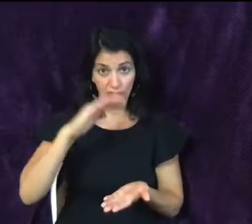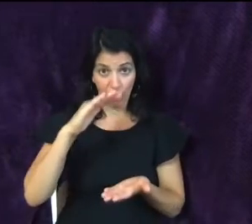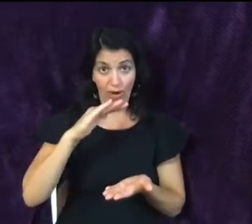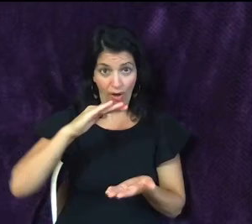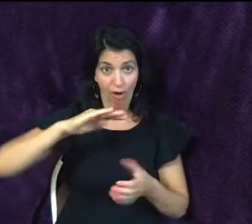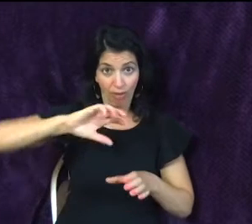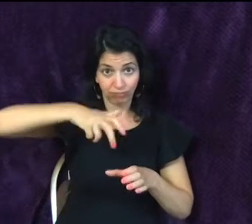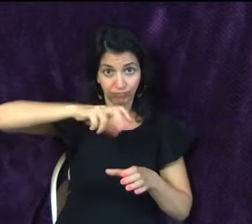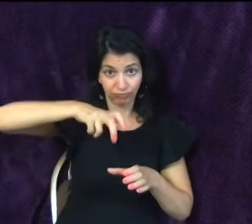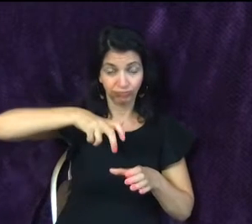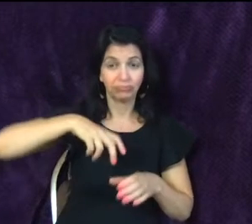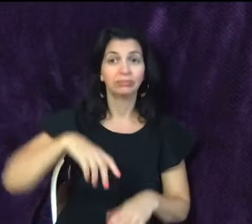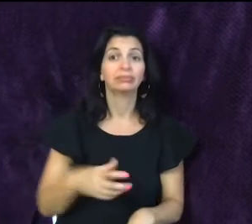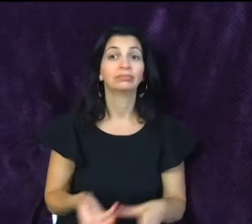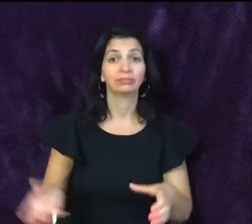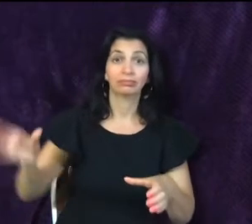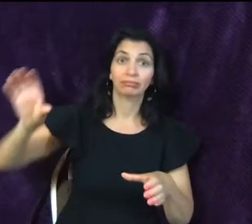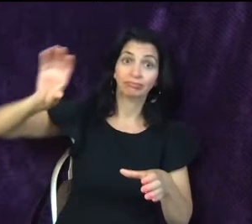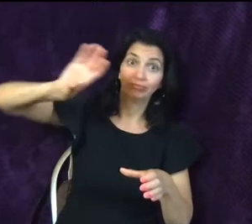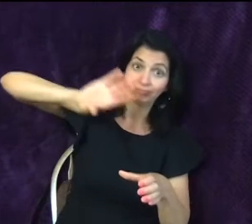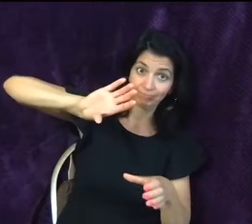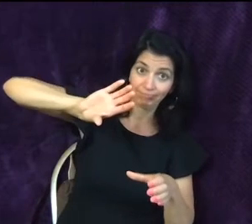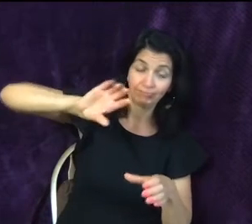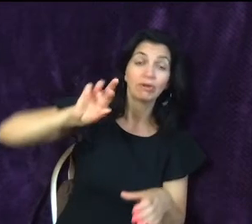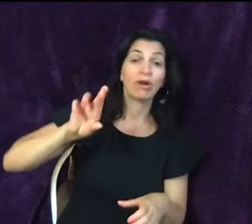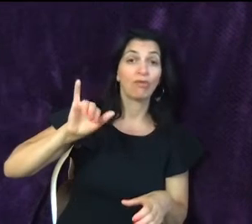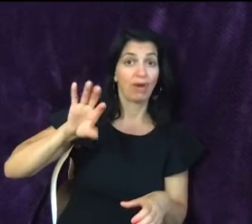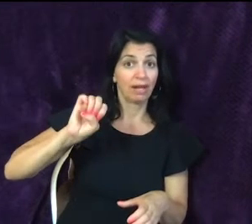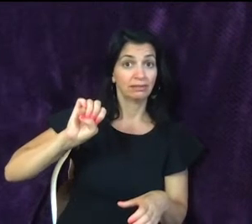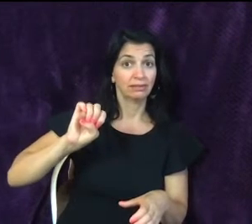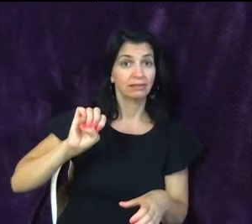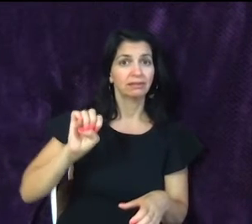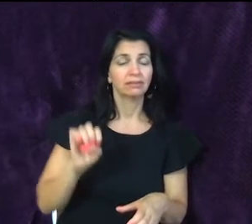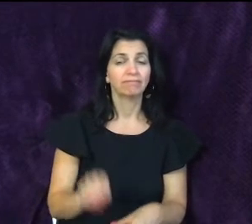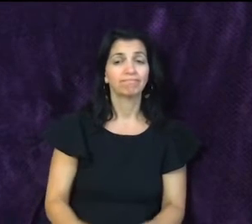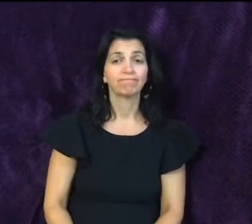for rice, not a lot.